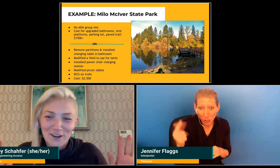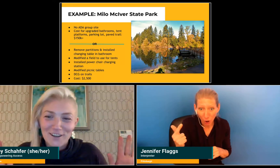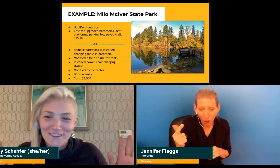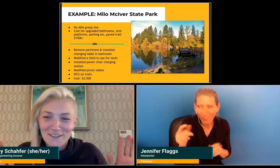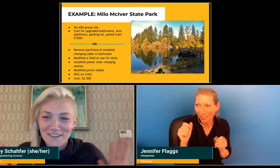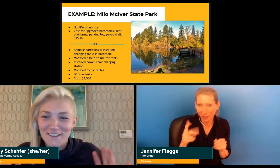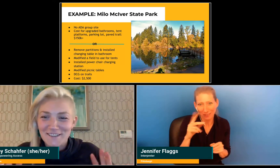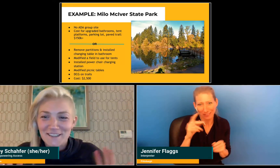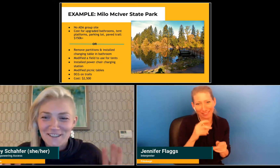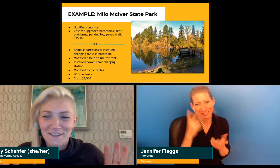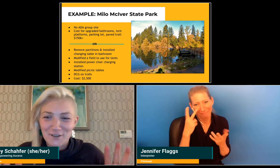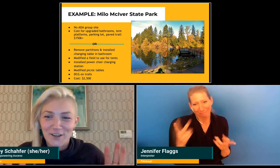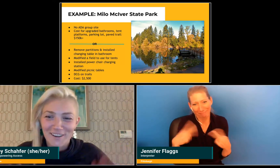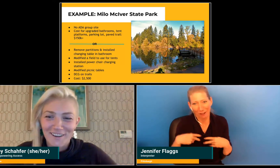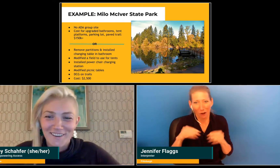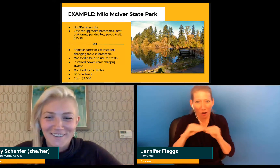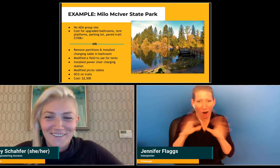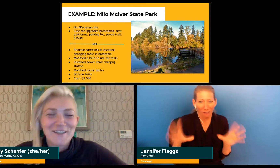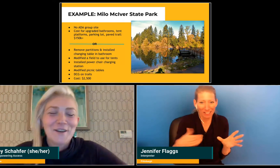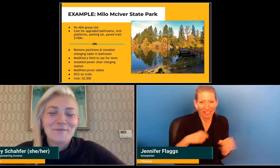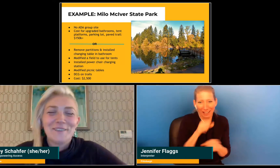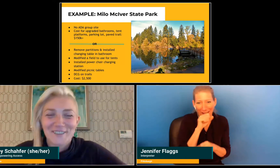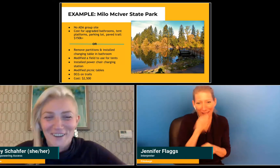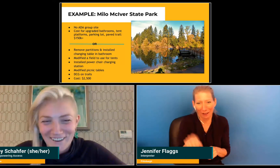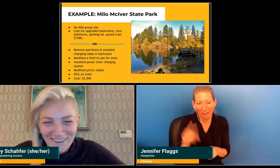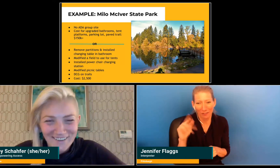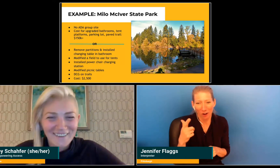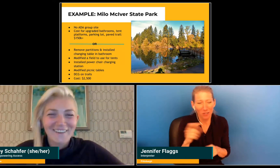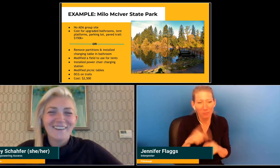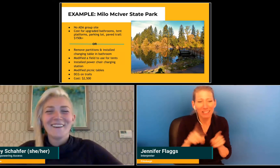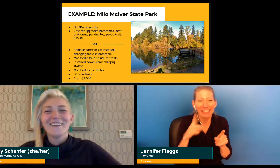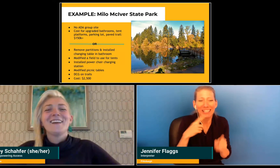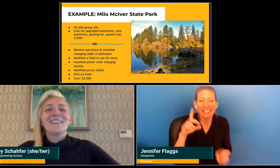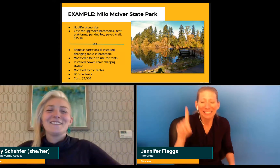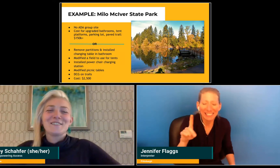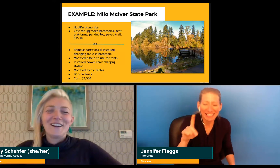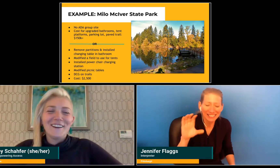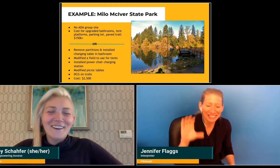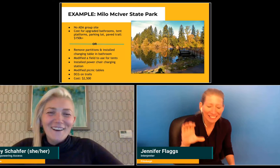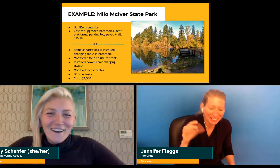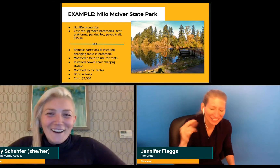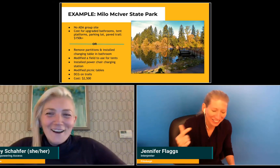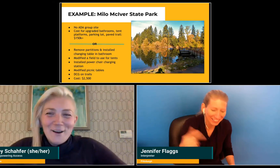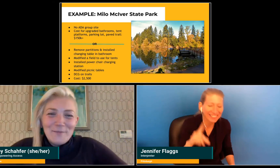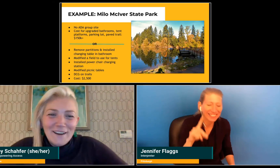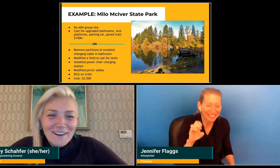love dogs? It says DCG and decomposed granite. That's great.